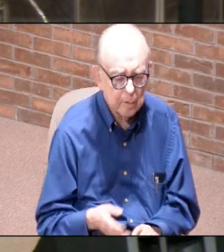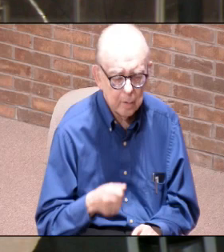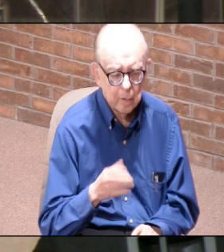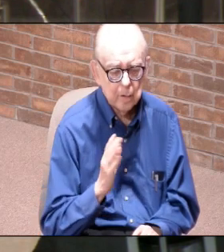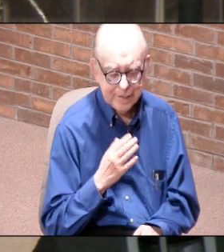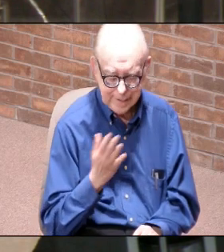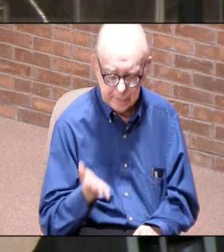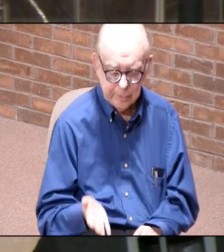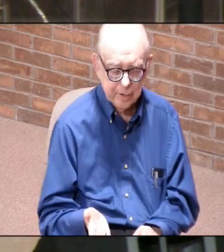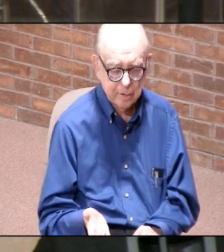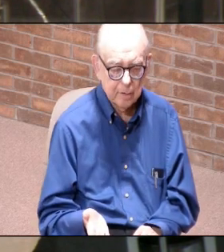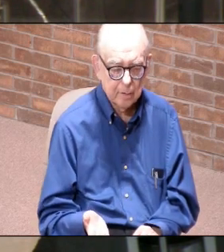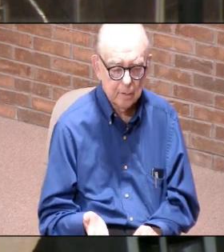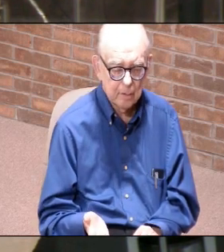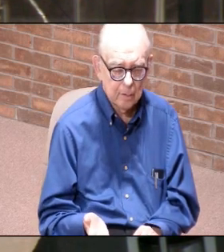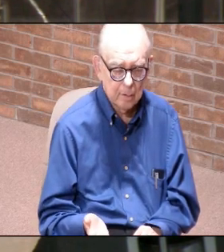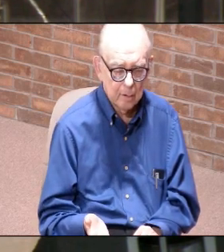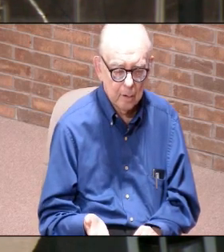God is here.